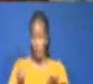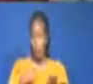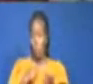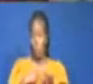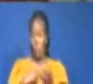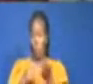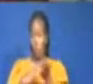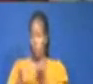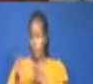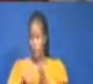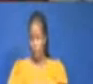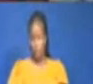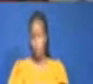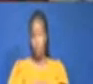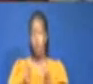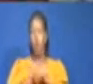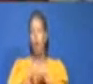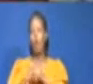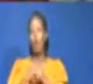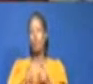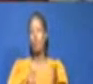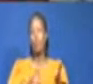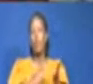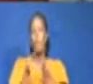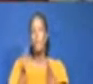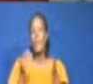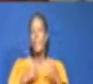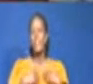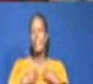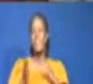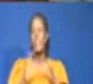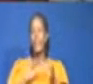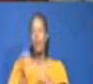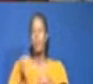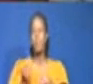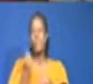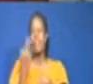recall correctly, the price at that point was about 38 million shillings. That was the market.